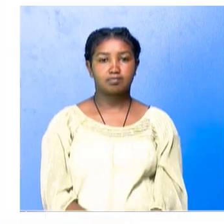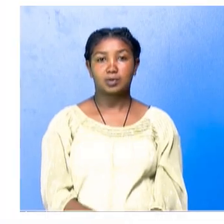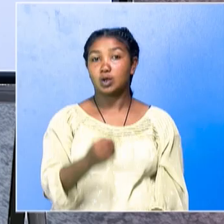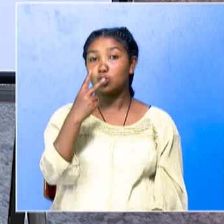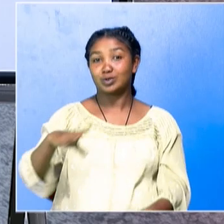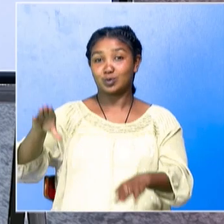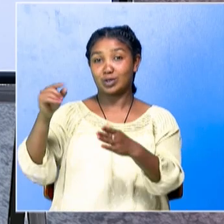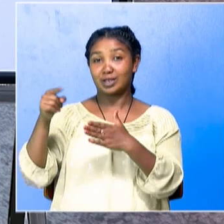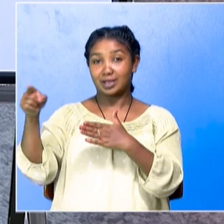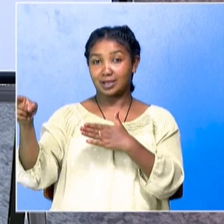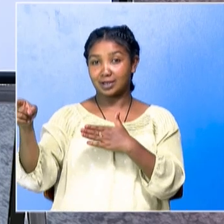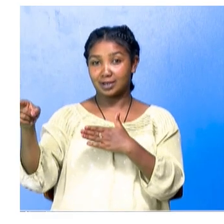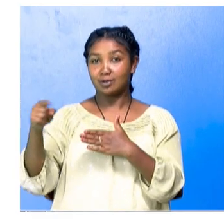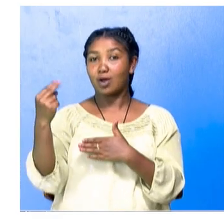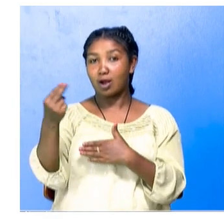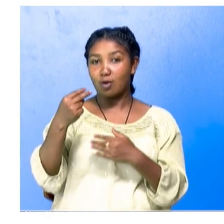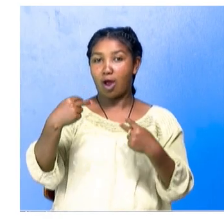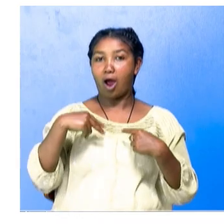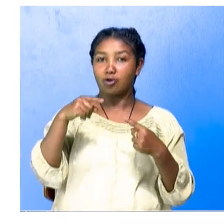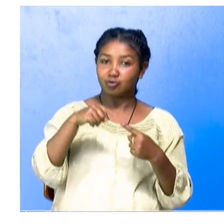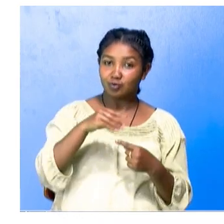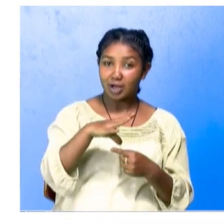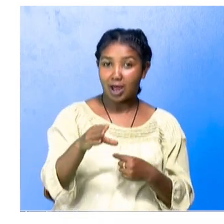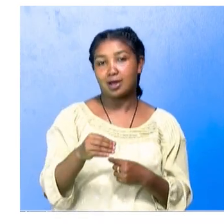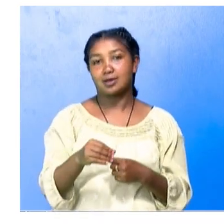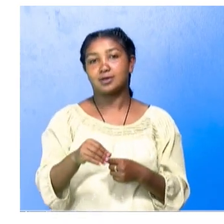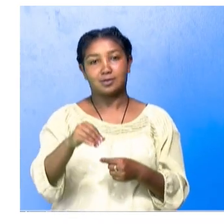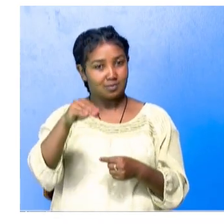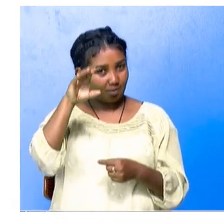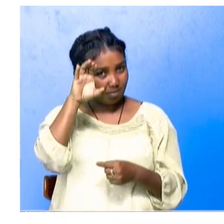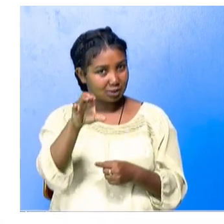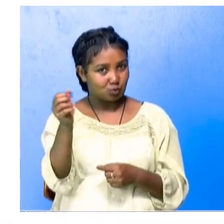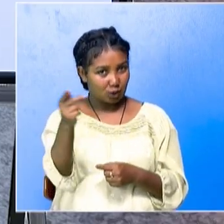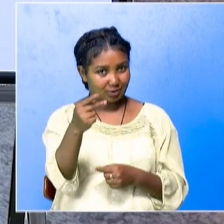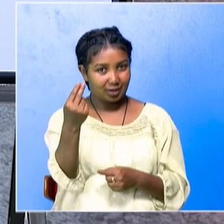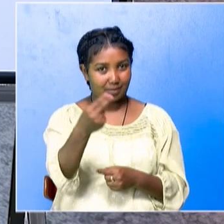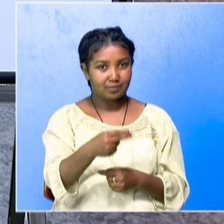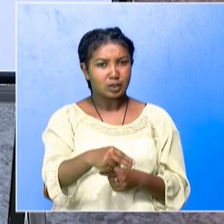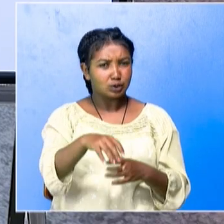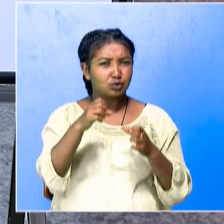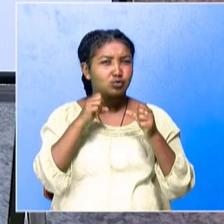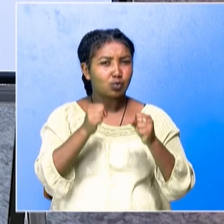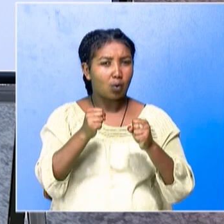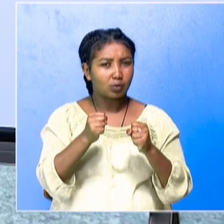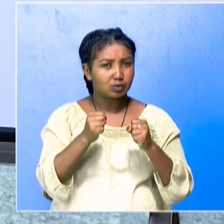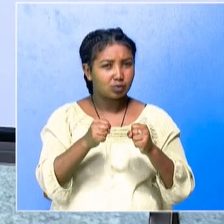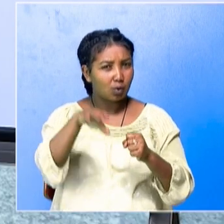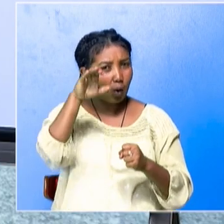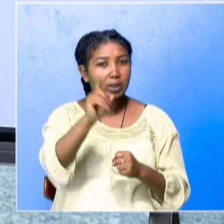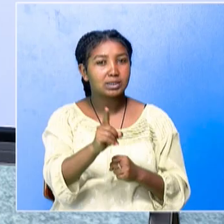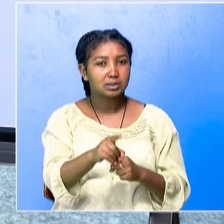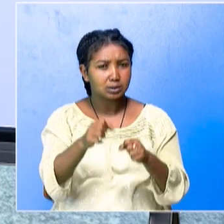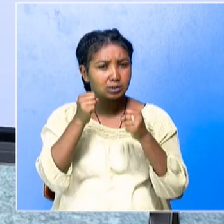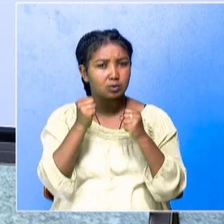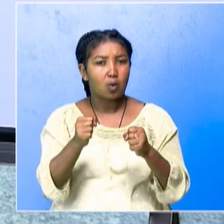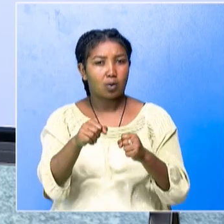Look, students, here we can use have to, and here for strong obligation. What I